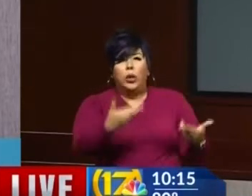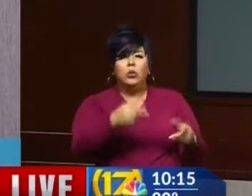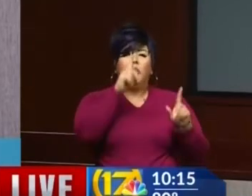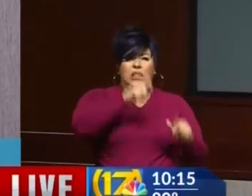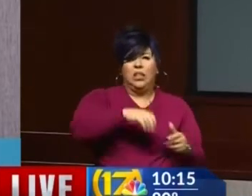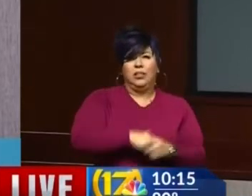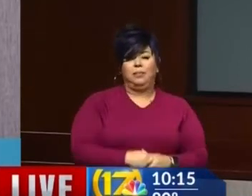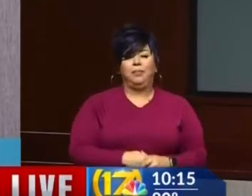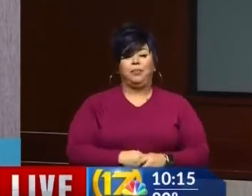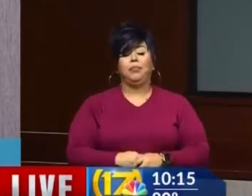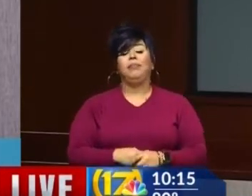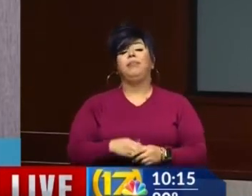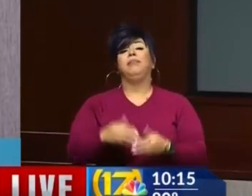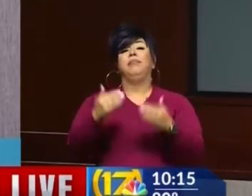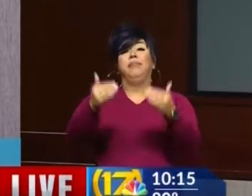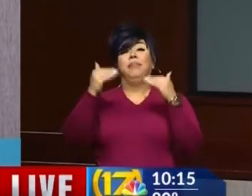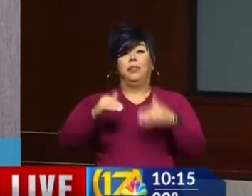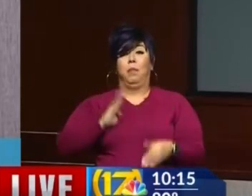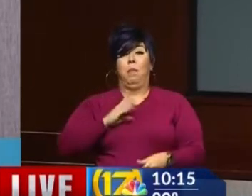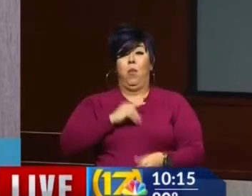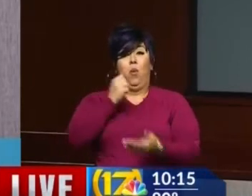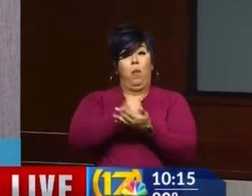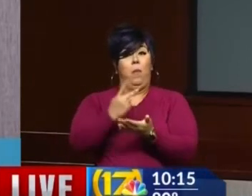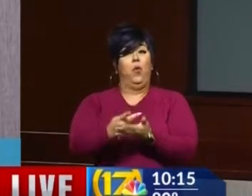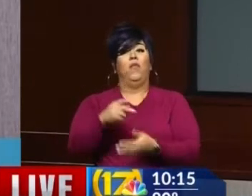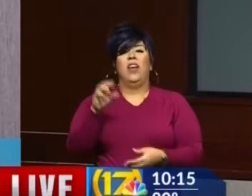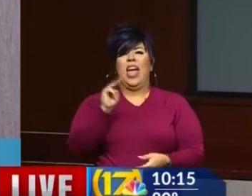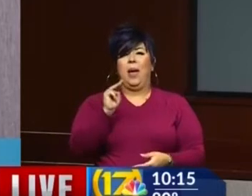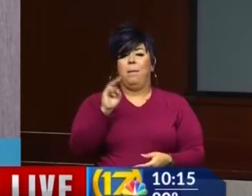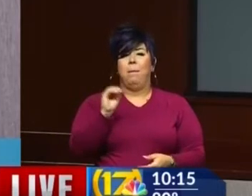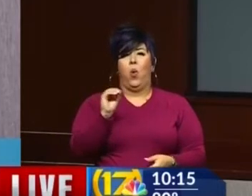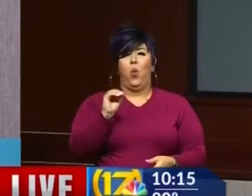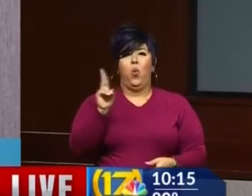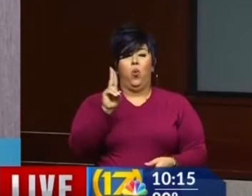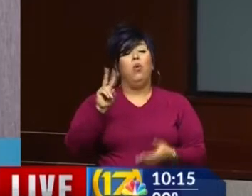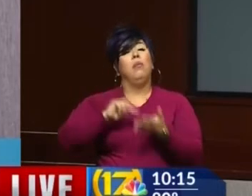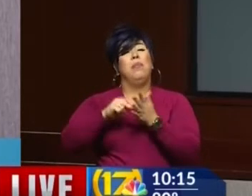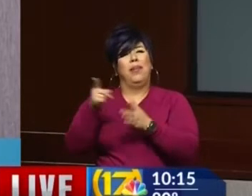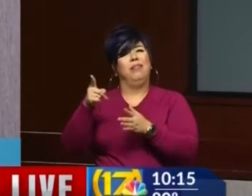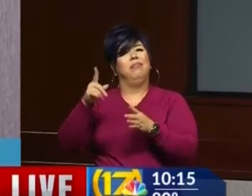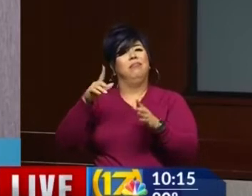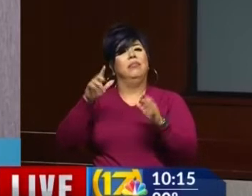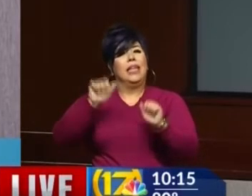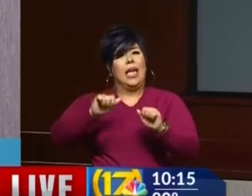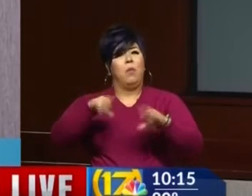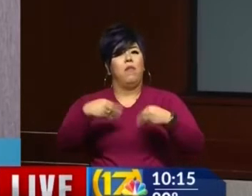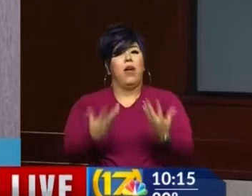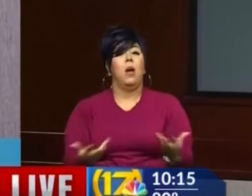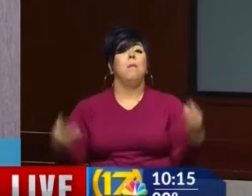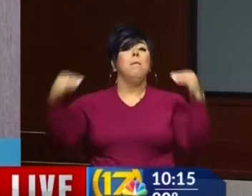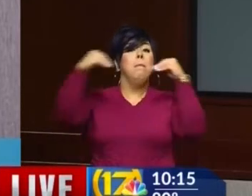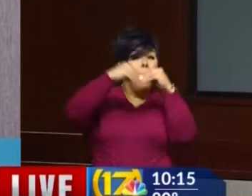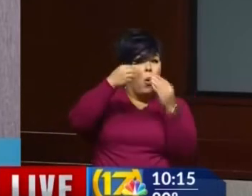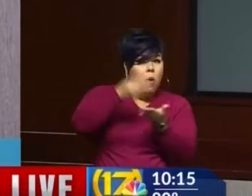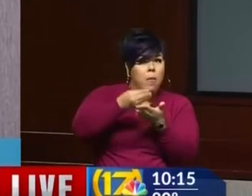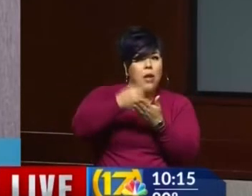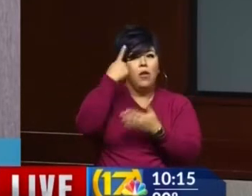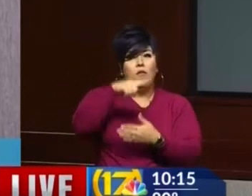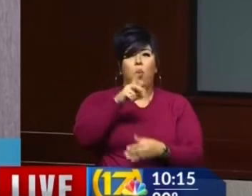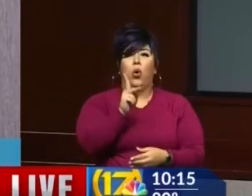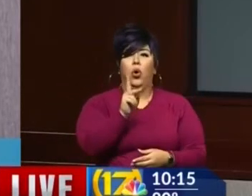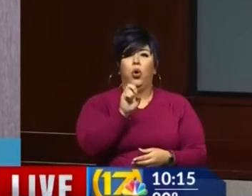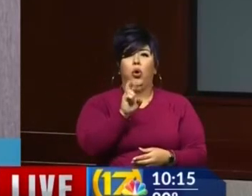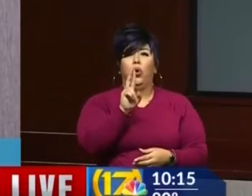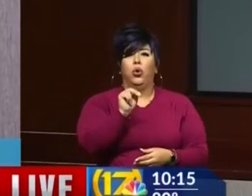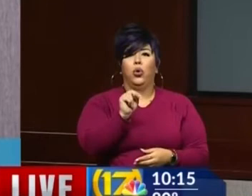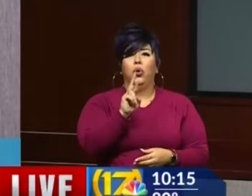an MOU with the City of Bakersfield, which allocates additional funding to the Kern Recovers program. The